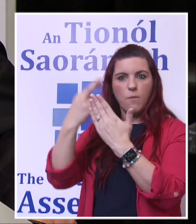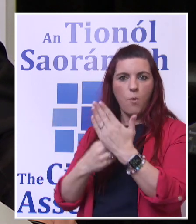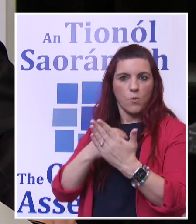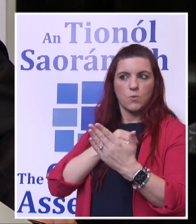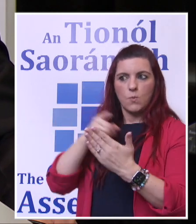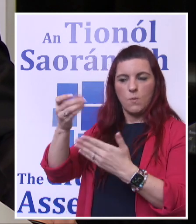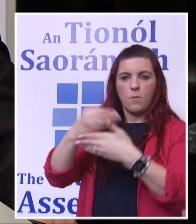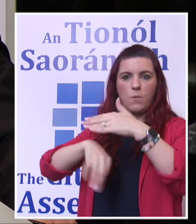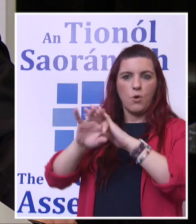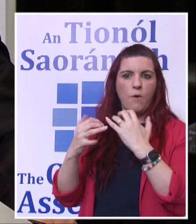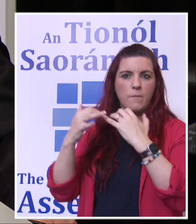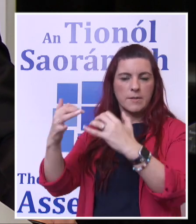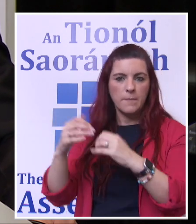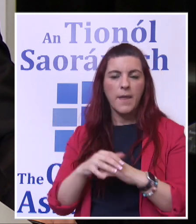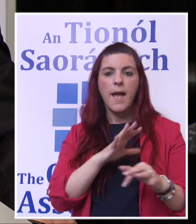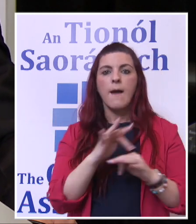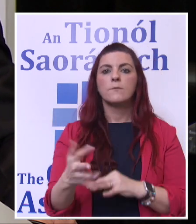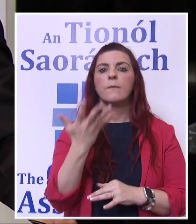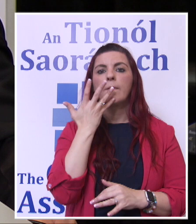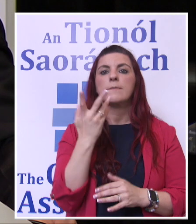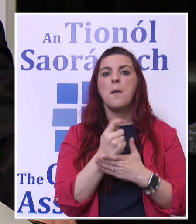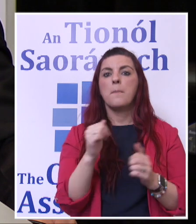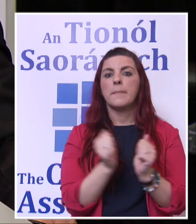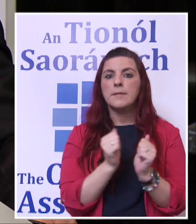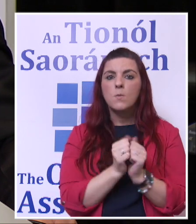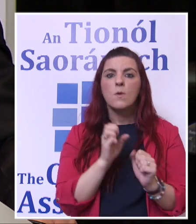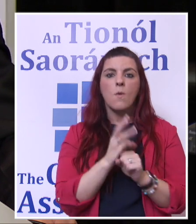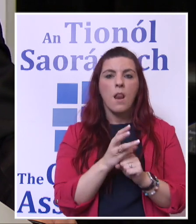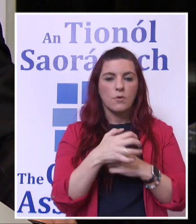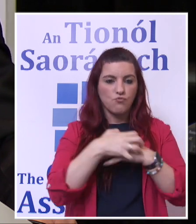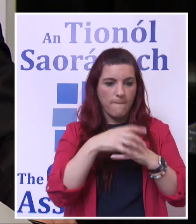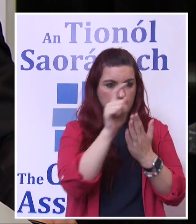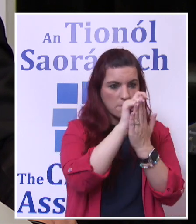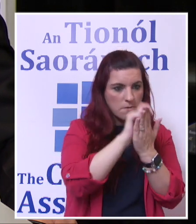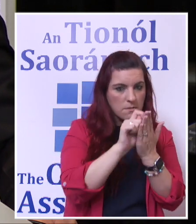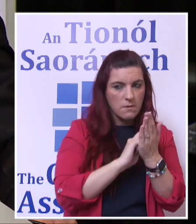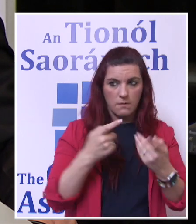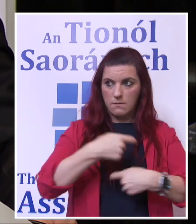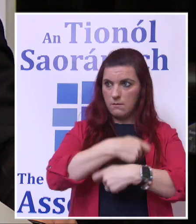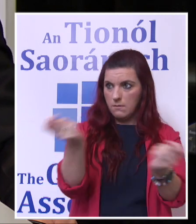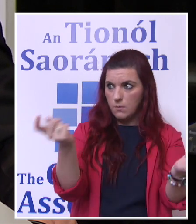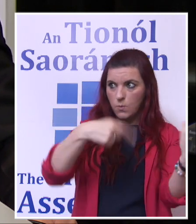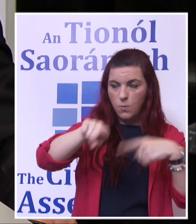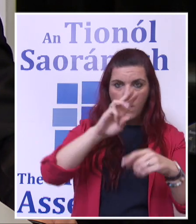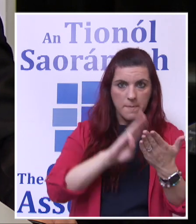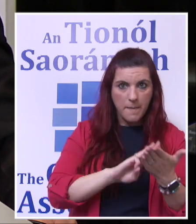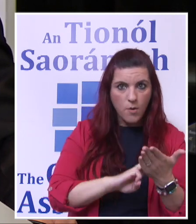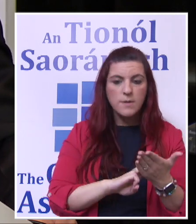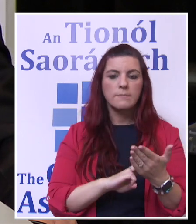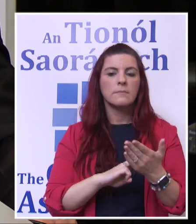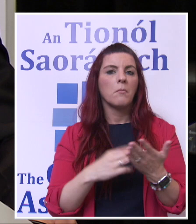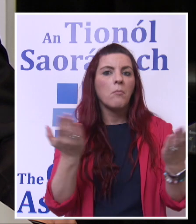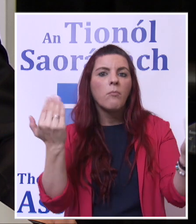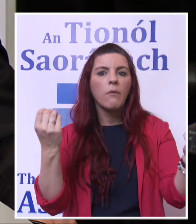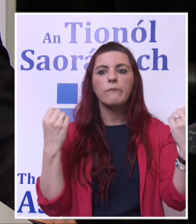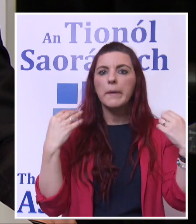compiled a draft report after session 5. We distribute it to the Assembly members, and you